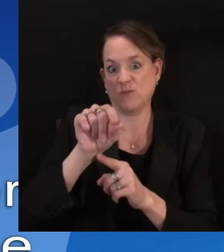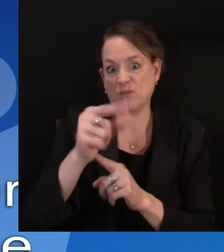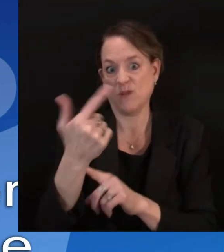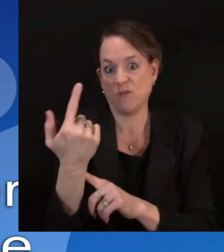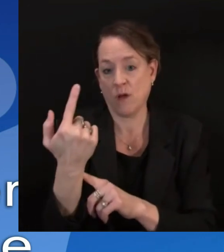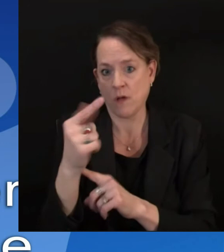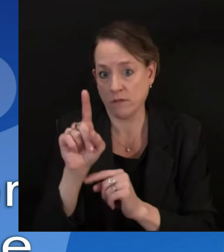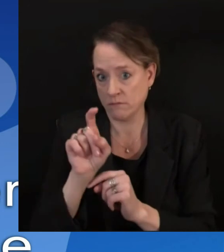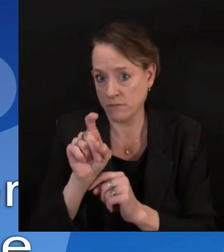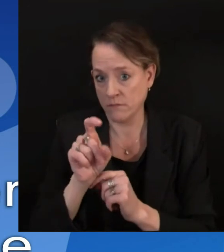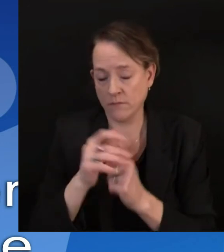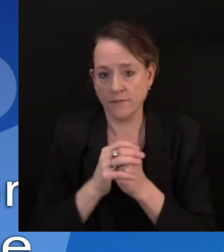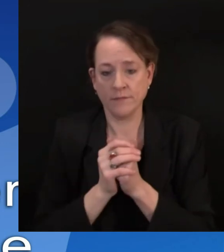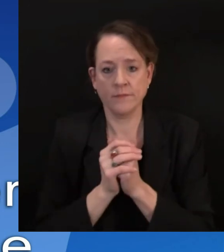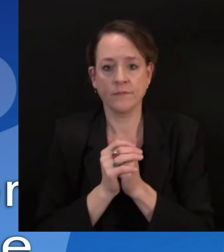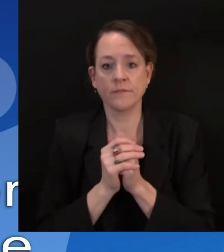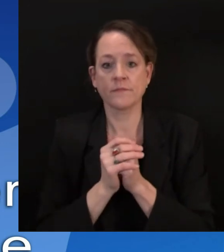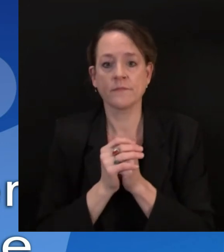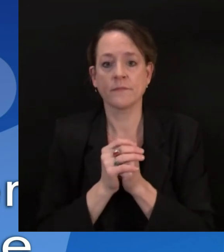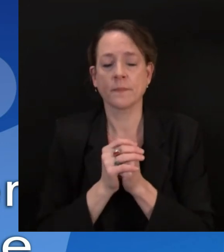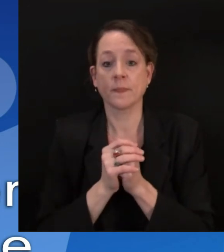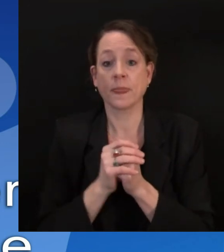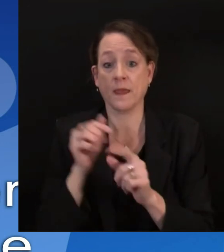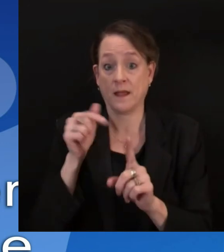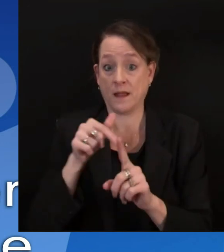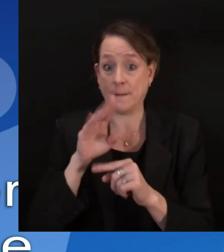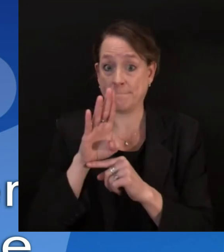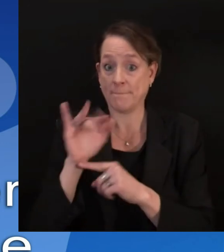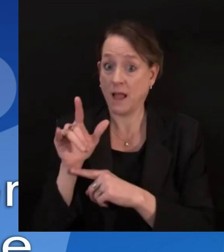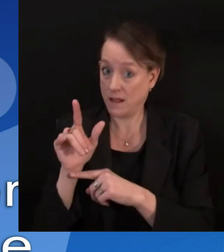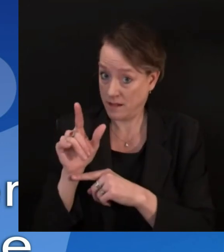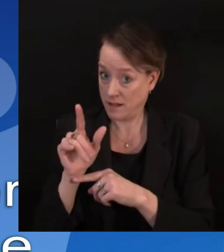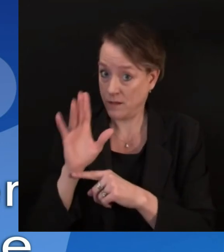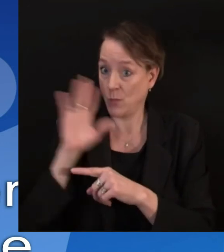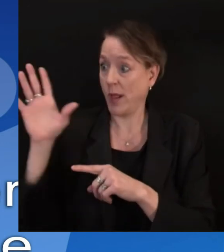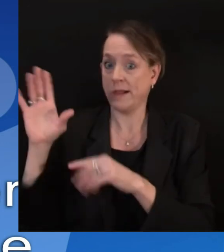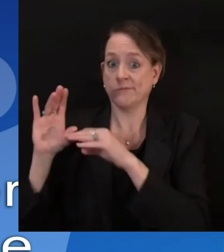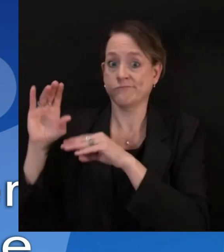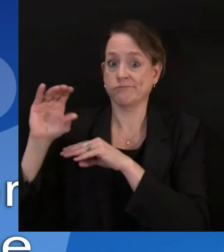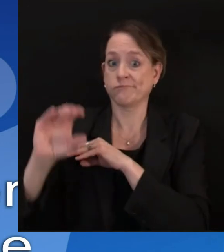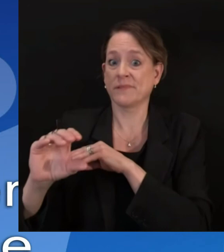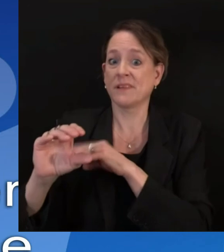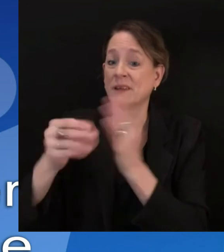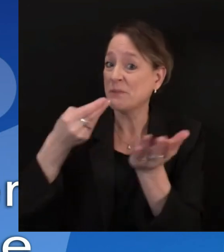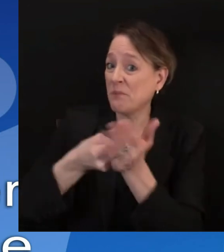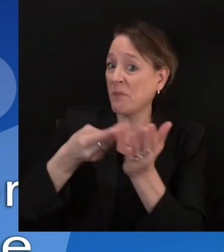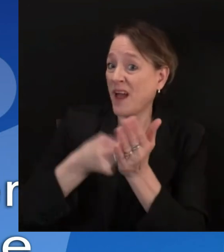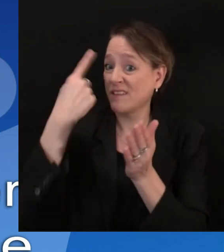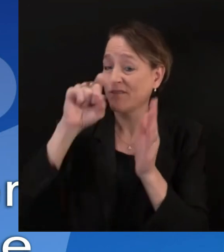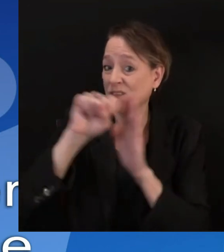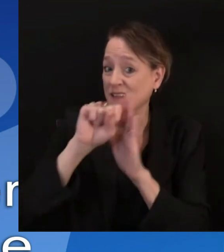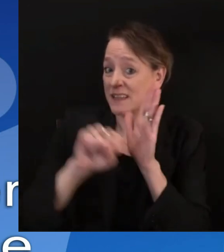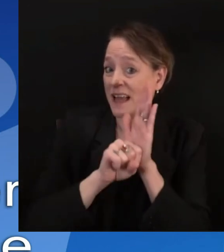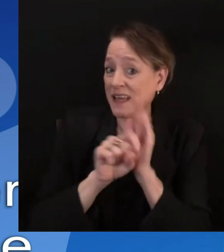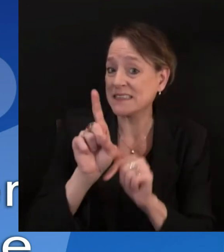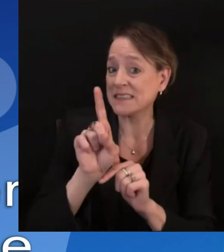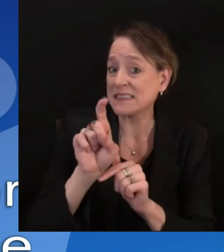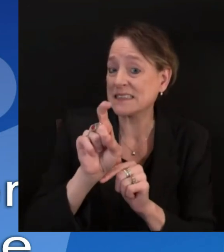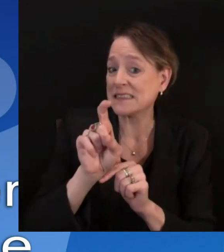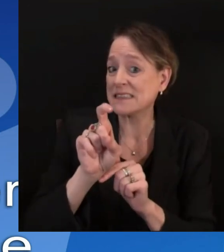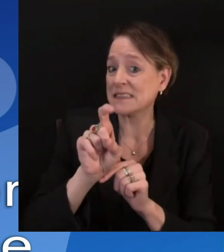for use in the in states. Do you know, relatively speaking, how much of that Wisconsin is going